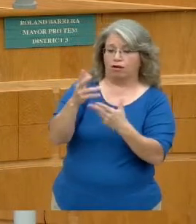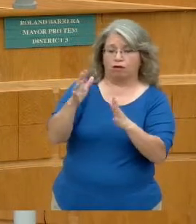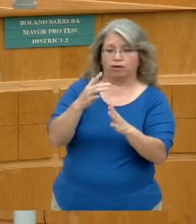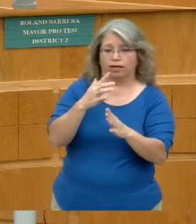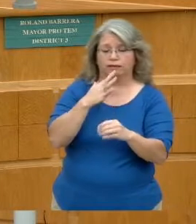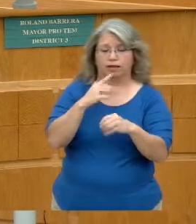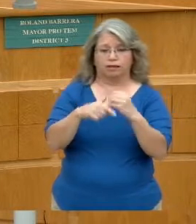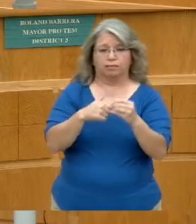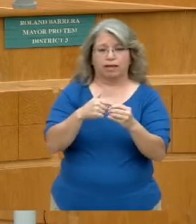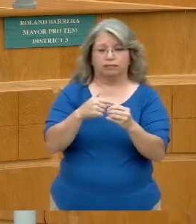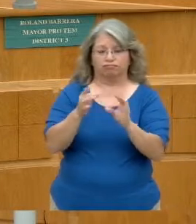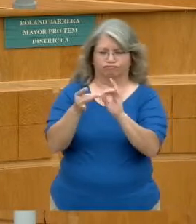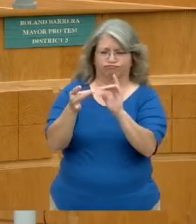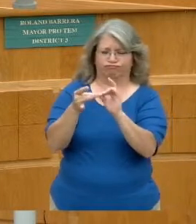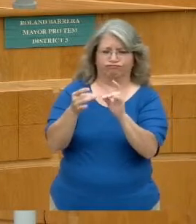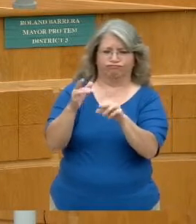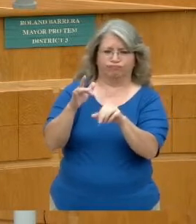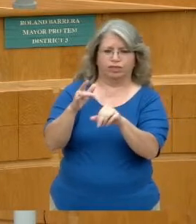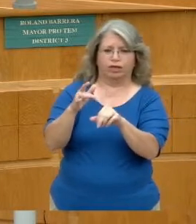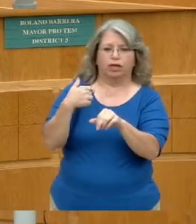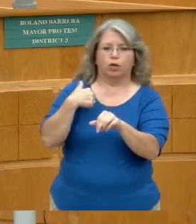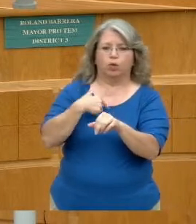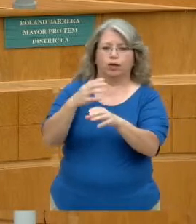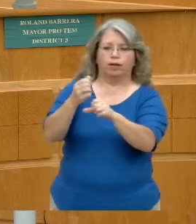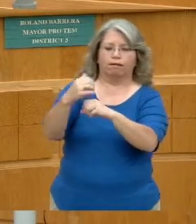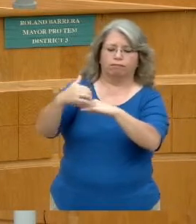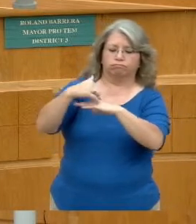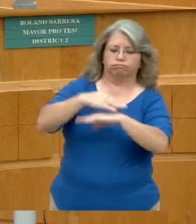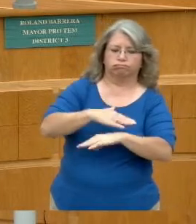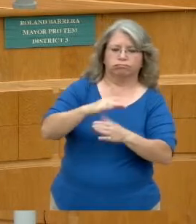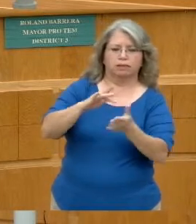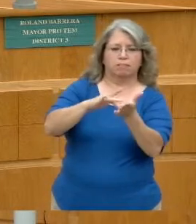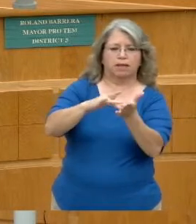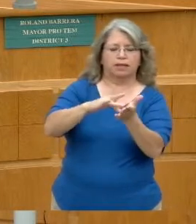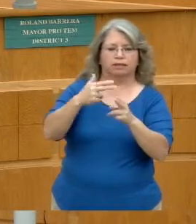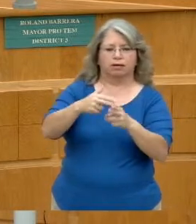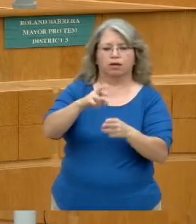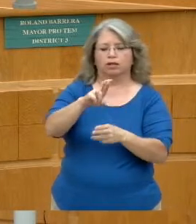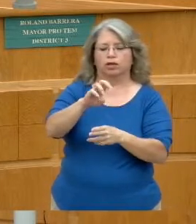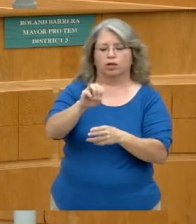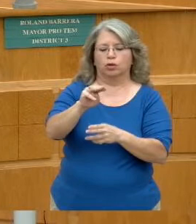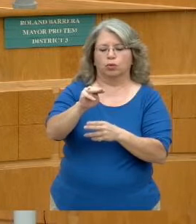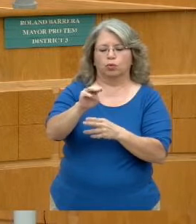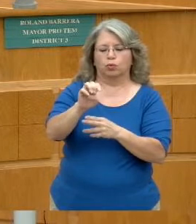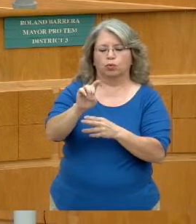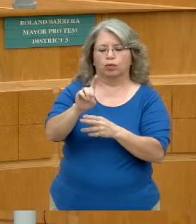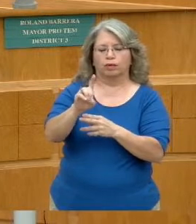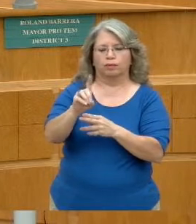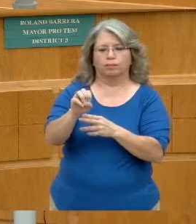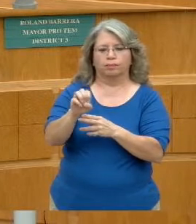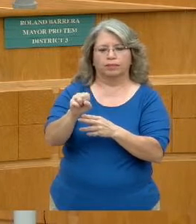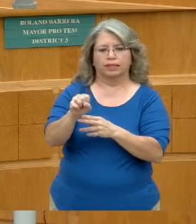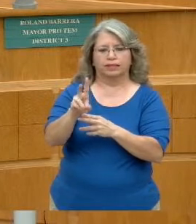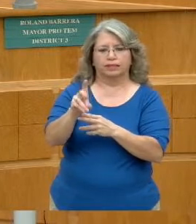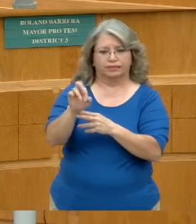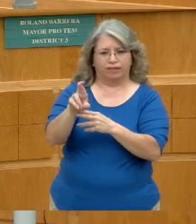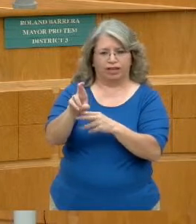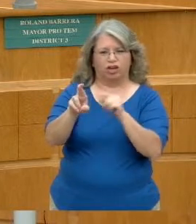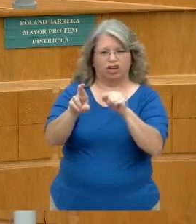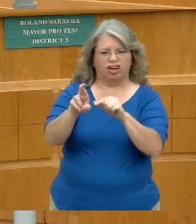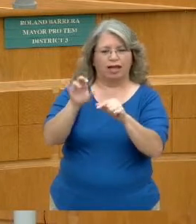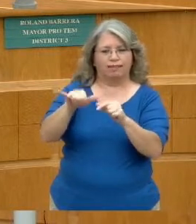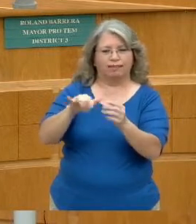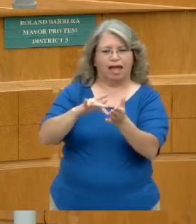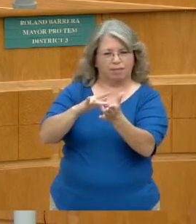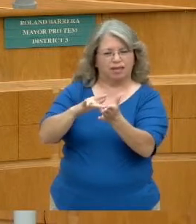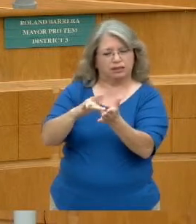shipments that we've received of remdesivir. That's the drug that's been shown to have some success